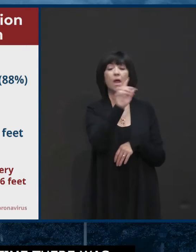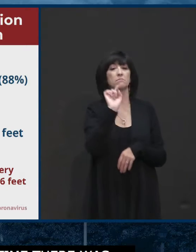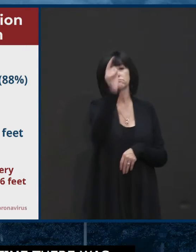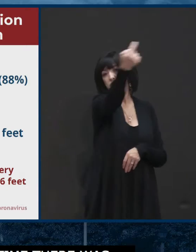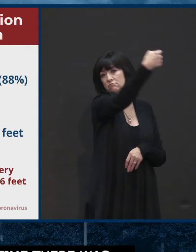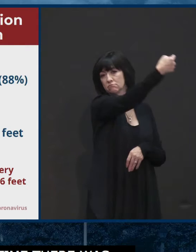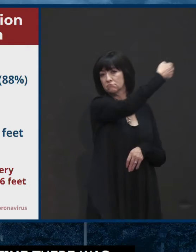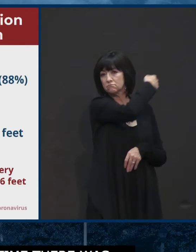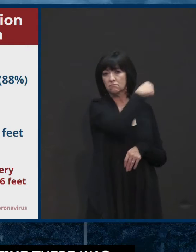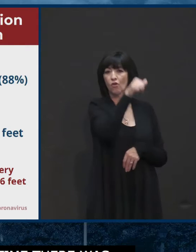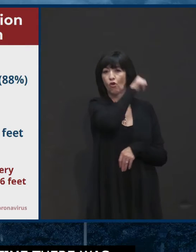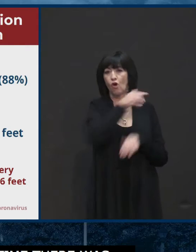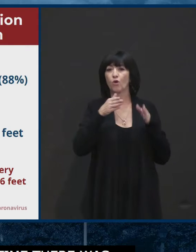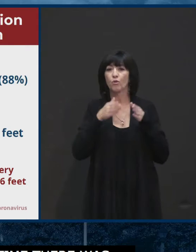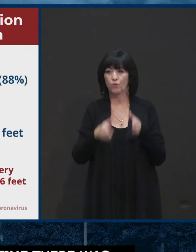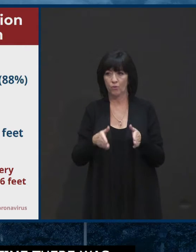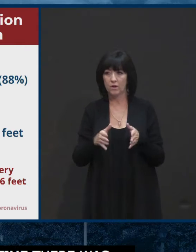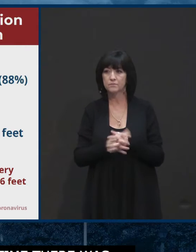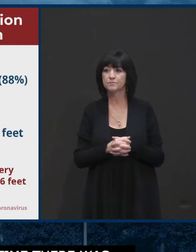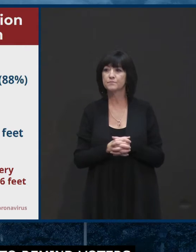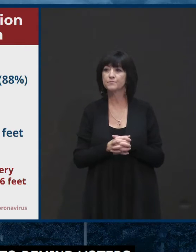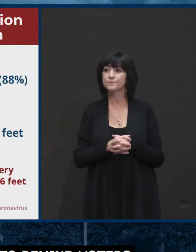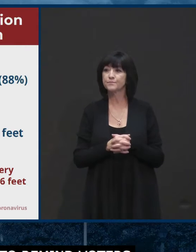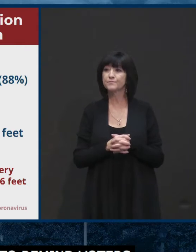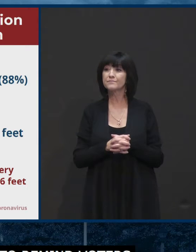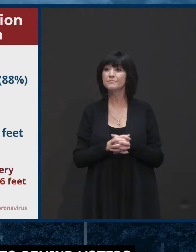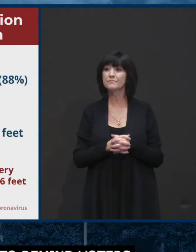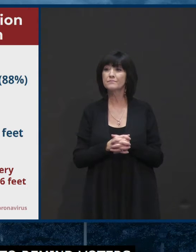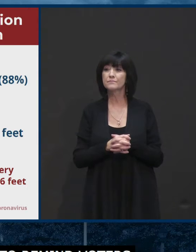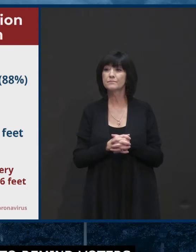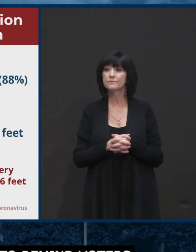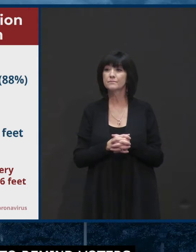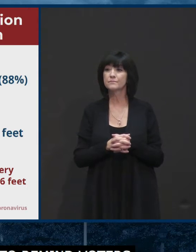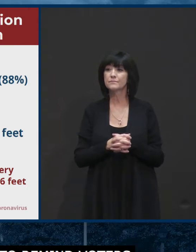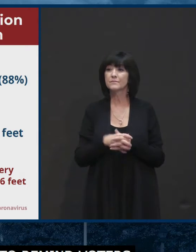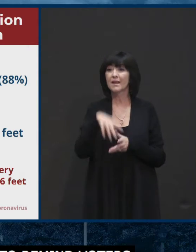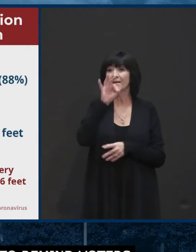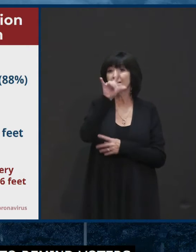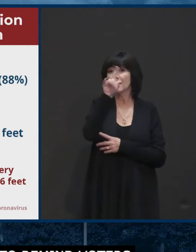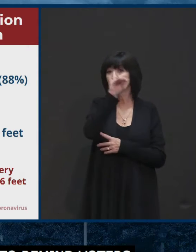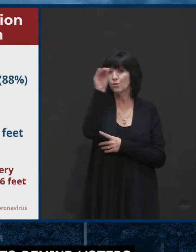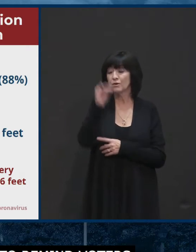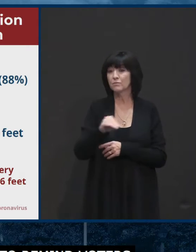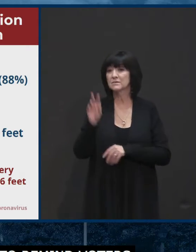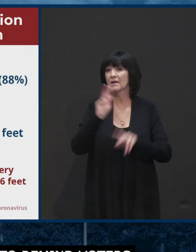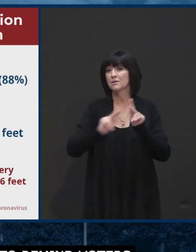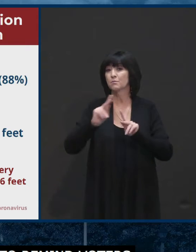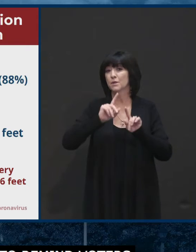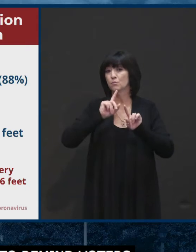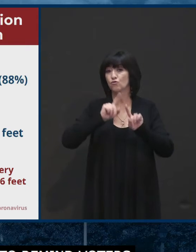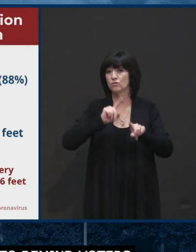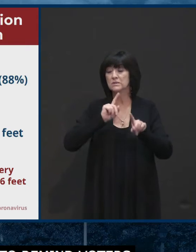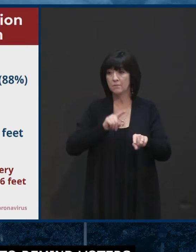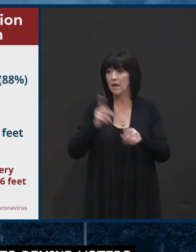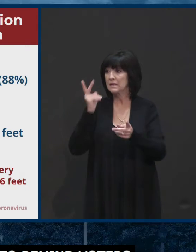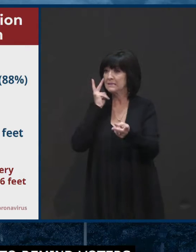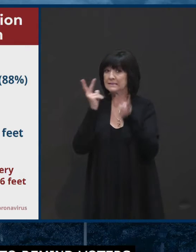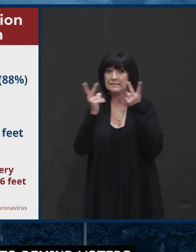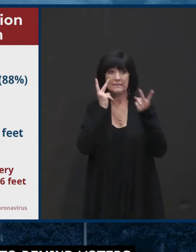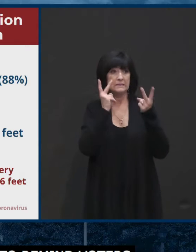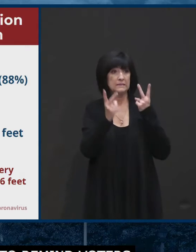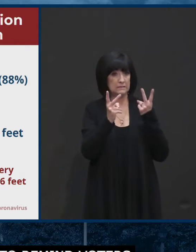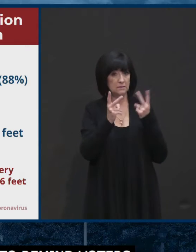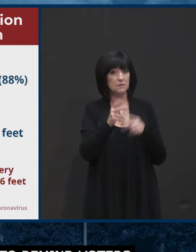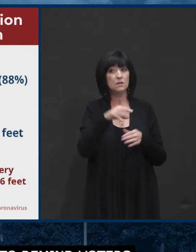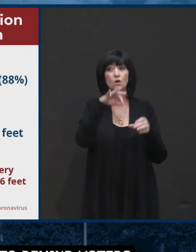well. 91% of respondents reported that frequently or very frequently, they observed the voters maintaining 6 or greater